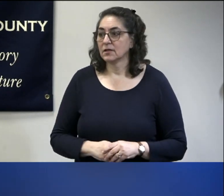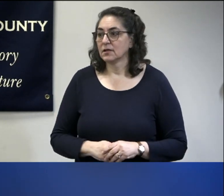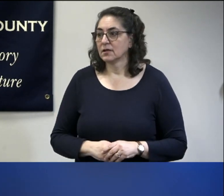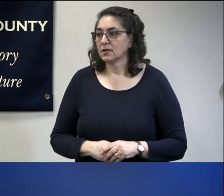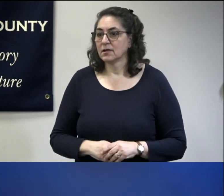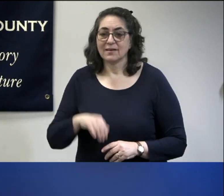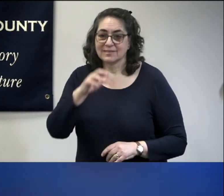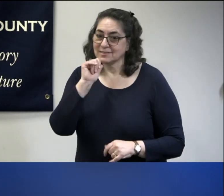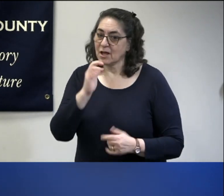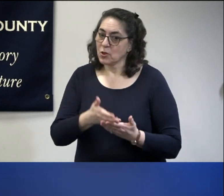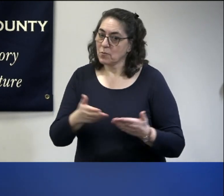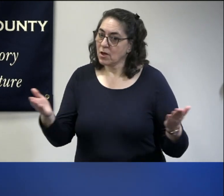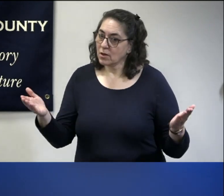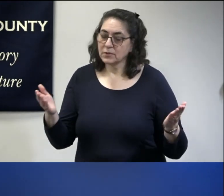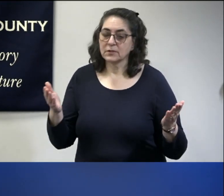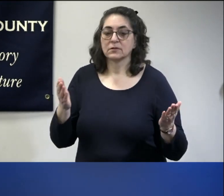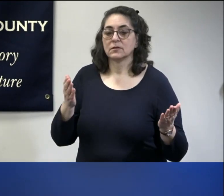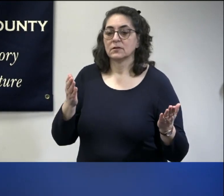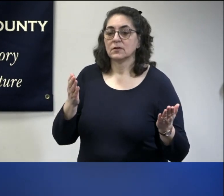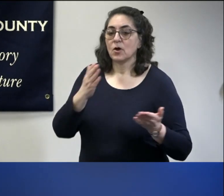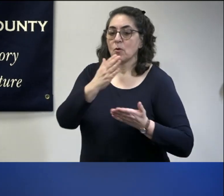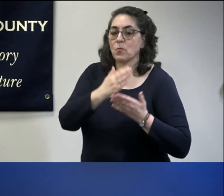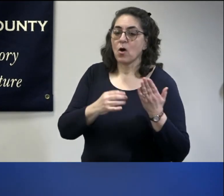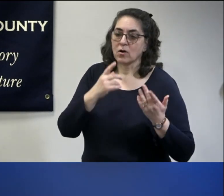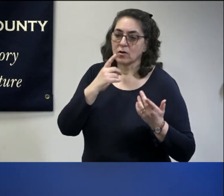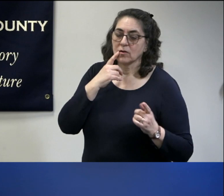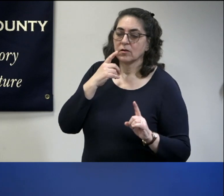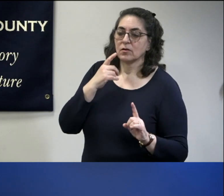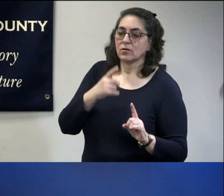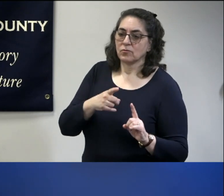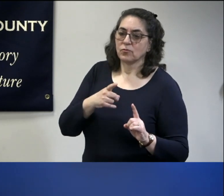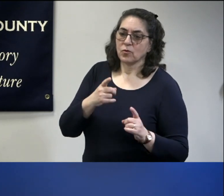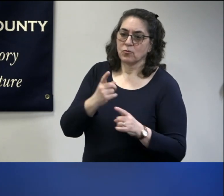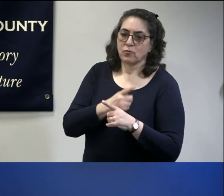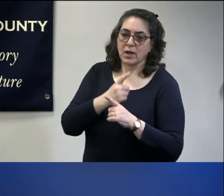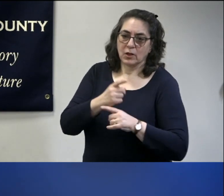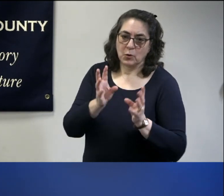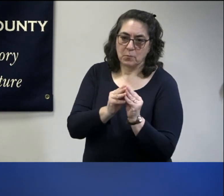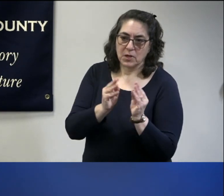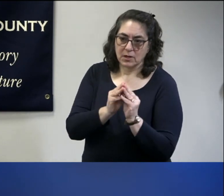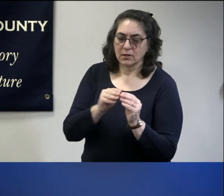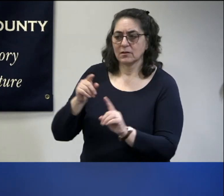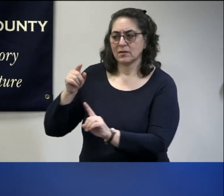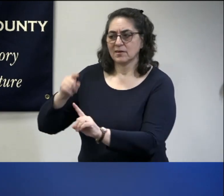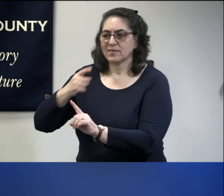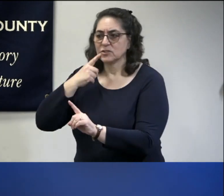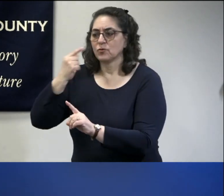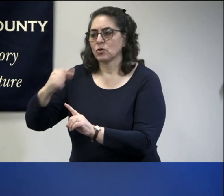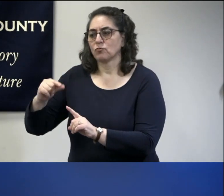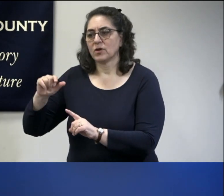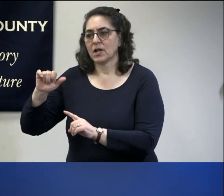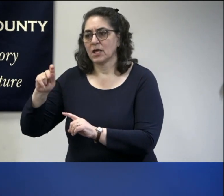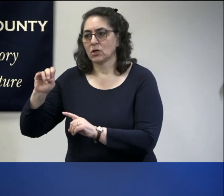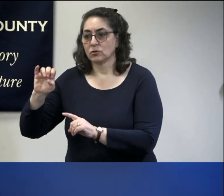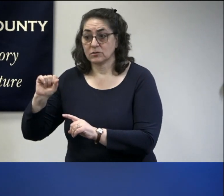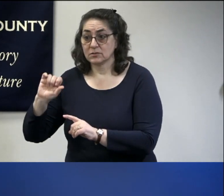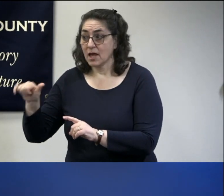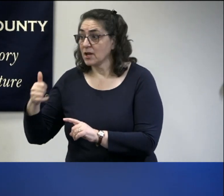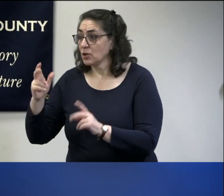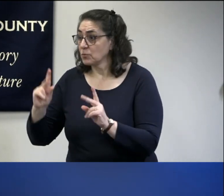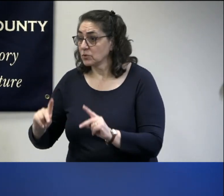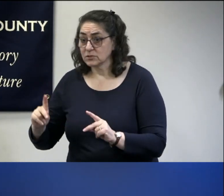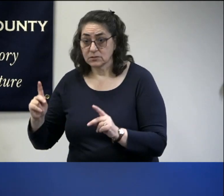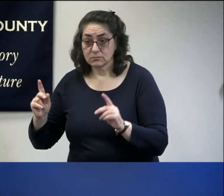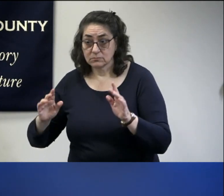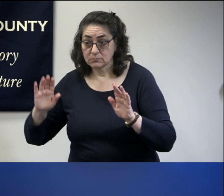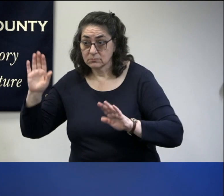regular meeting. This is specific to this Green Acres application. Does anyone present desire to be heard on the application? Seeing no one,